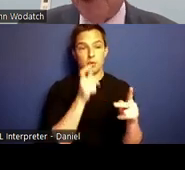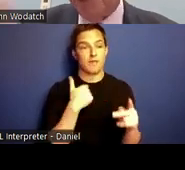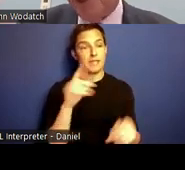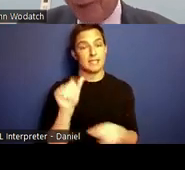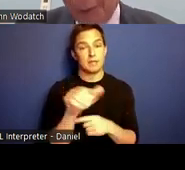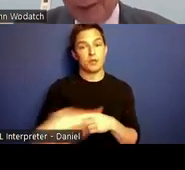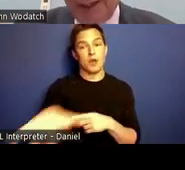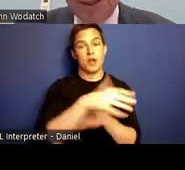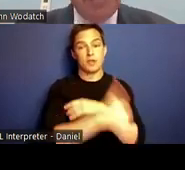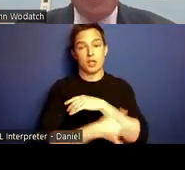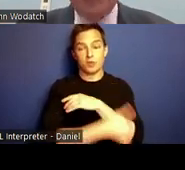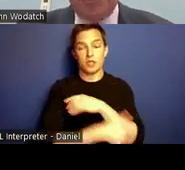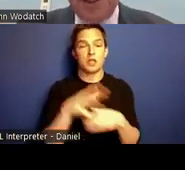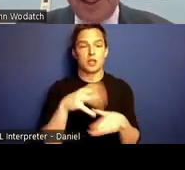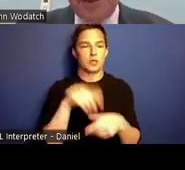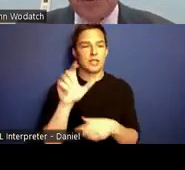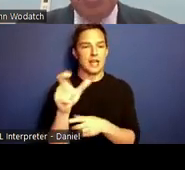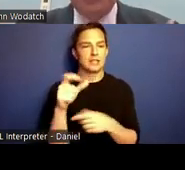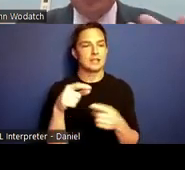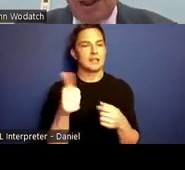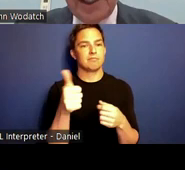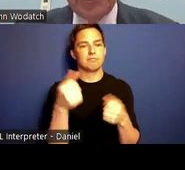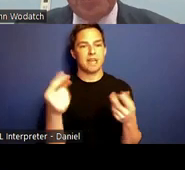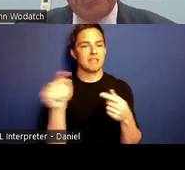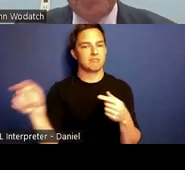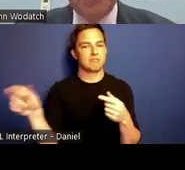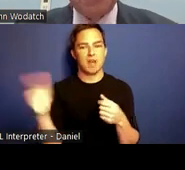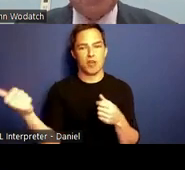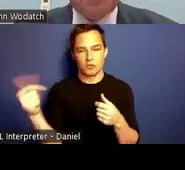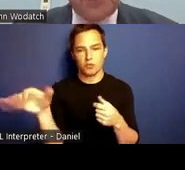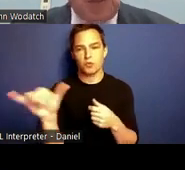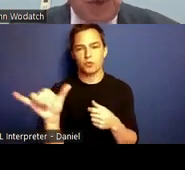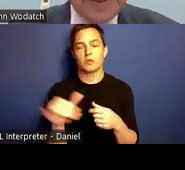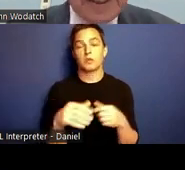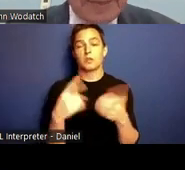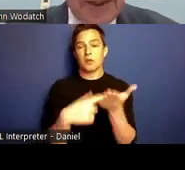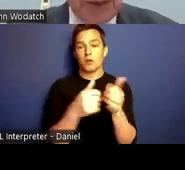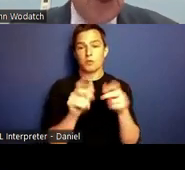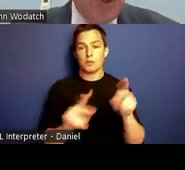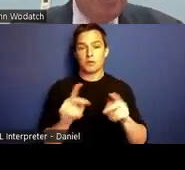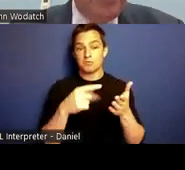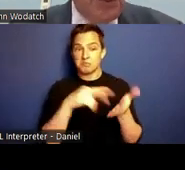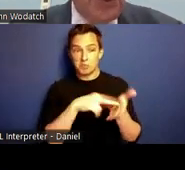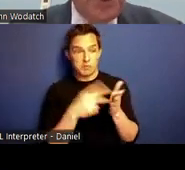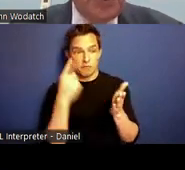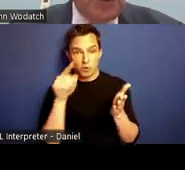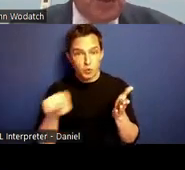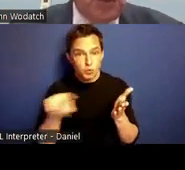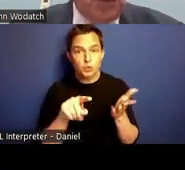around the country, including Lex, including many others, talking to people. What does this mean to you? You